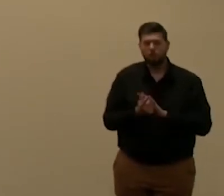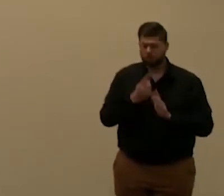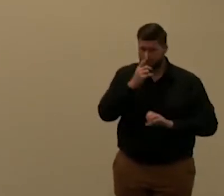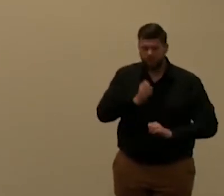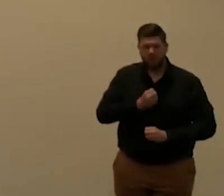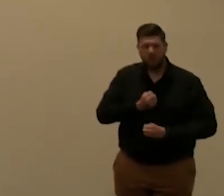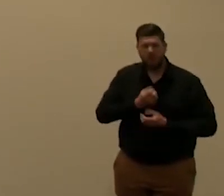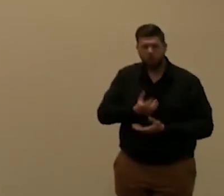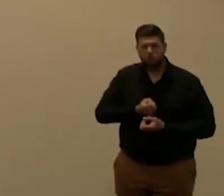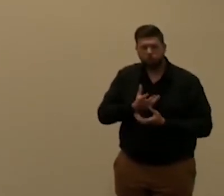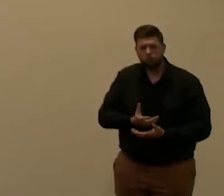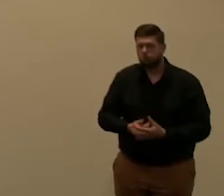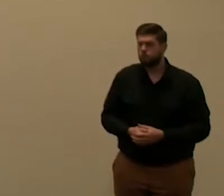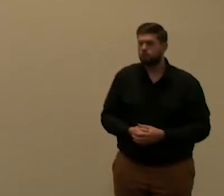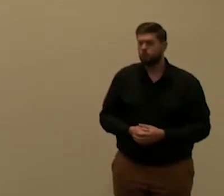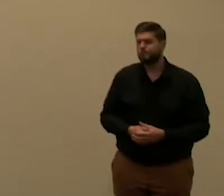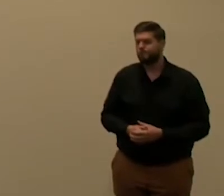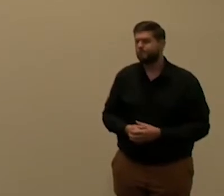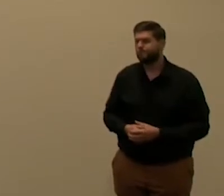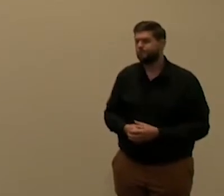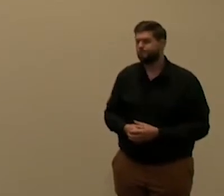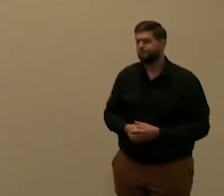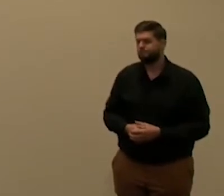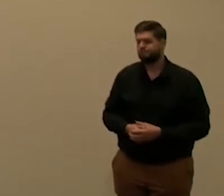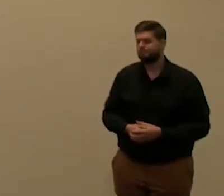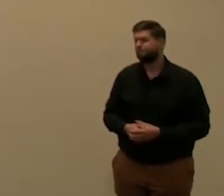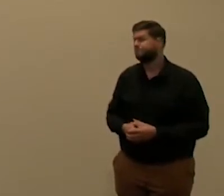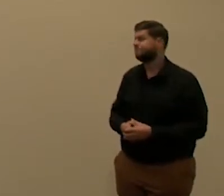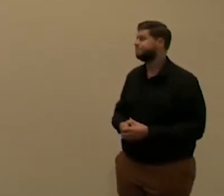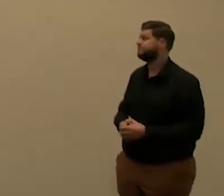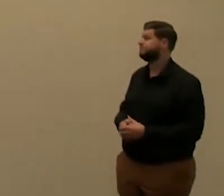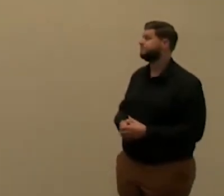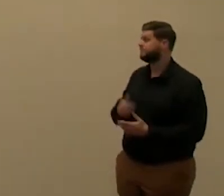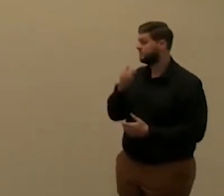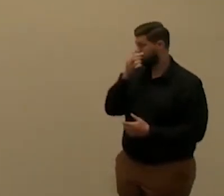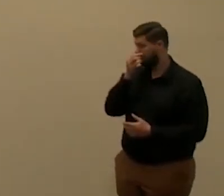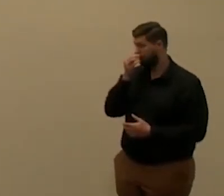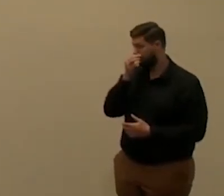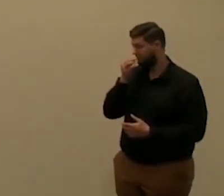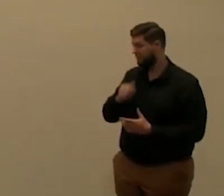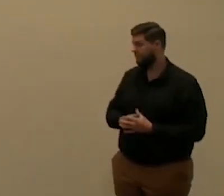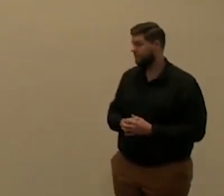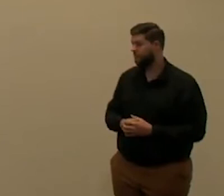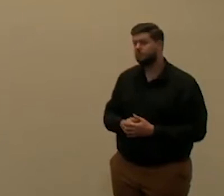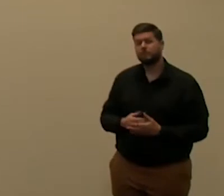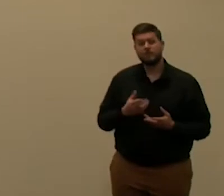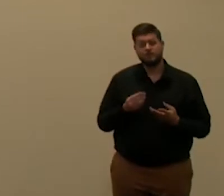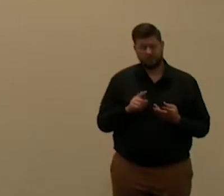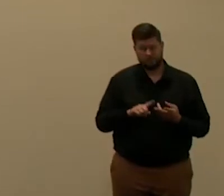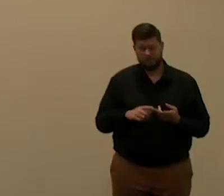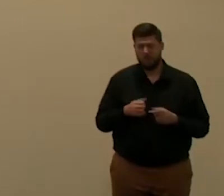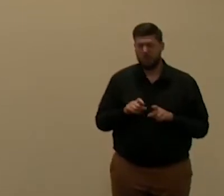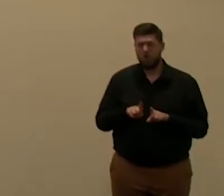think that's actually a good idea as well. Yeah. Cool. Something that I also played